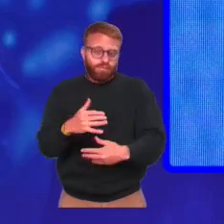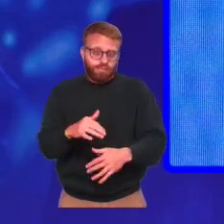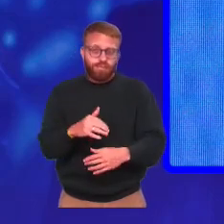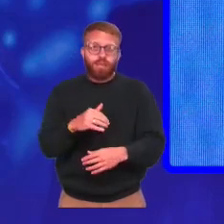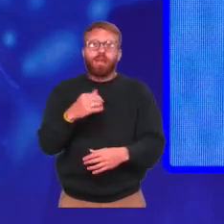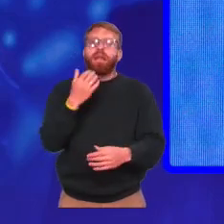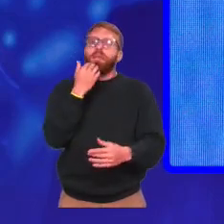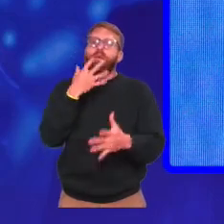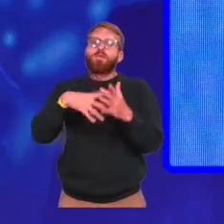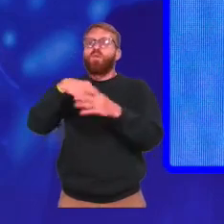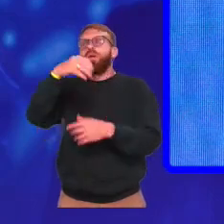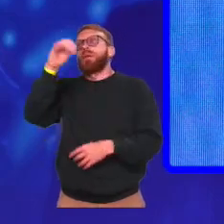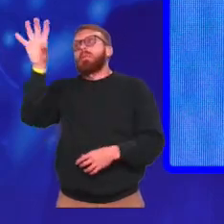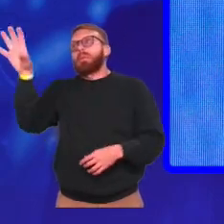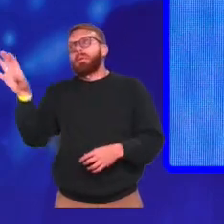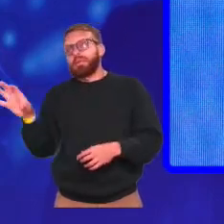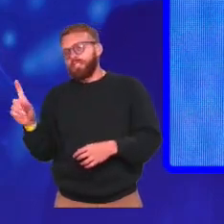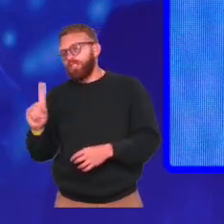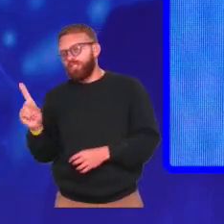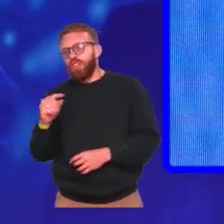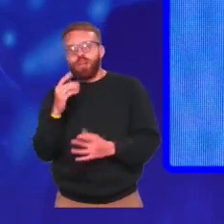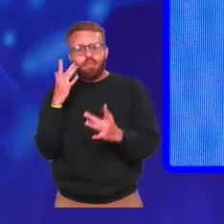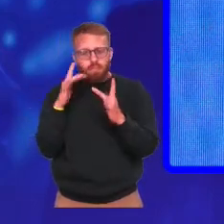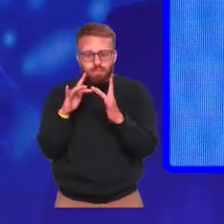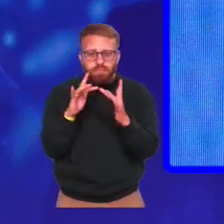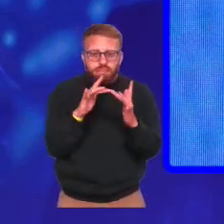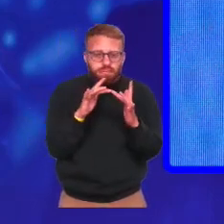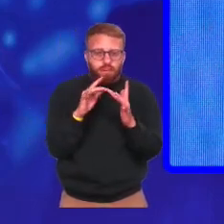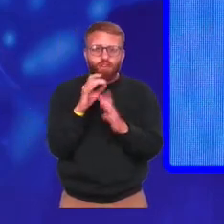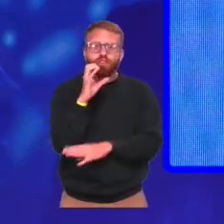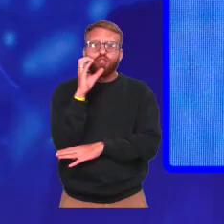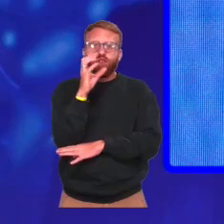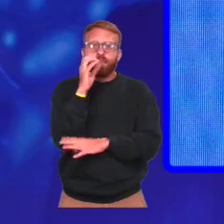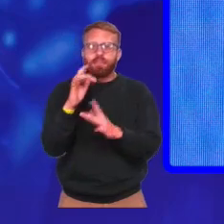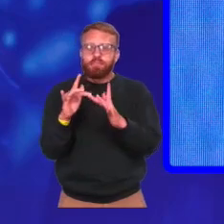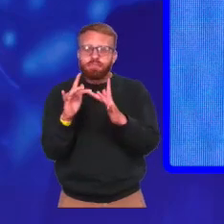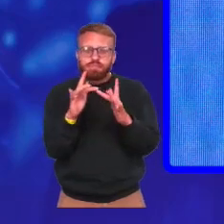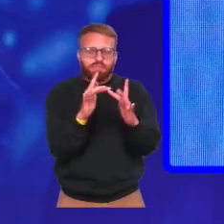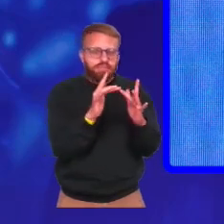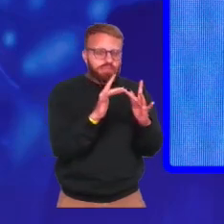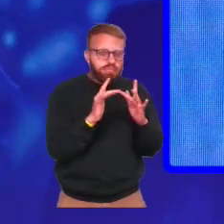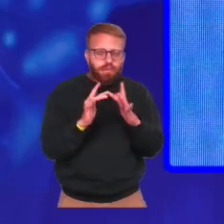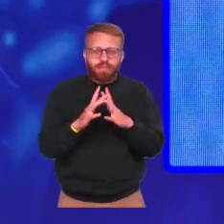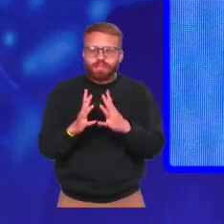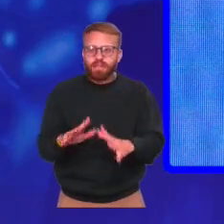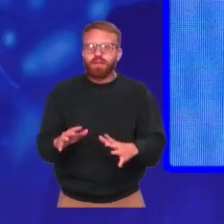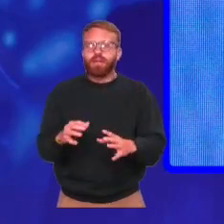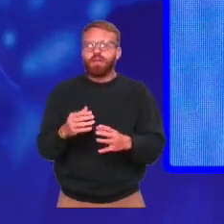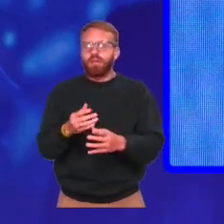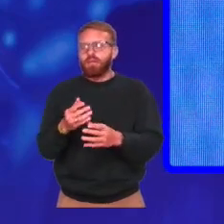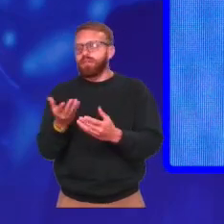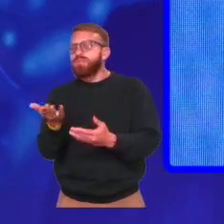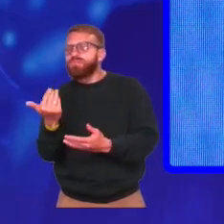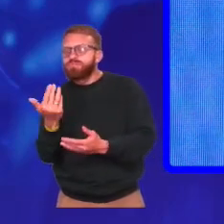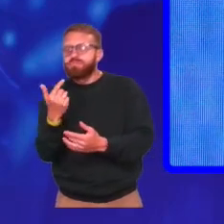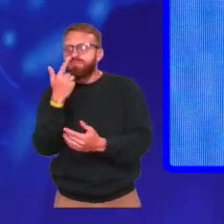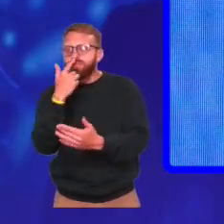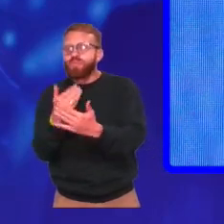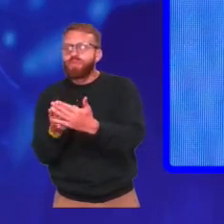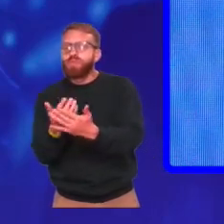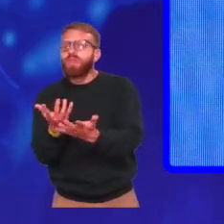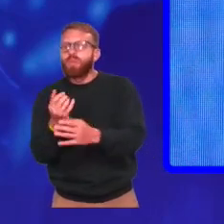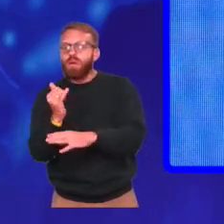once you level up with them, you can start opening your horizons to see, like, well, I want to look at how people do camera for specific titles and ask somebody